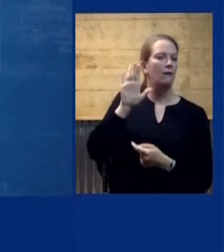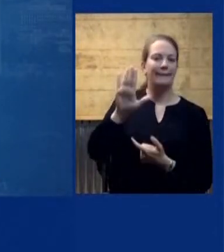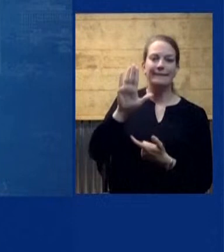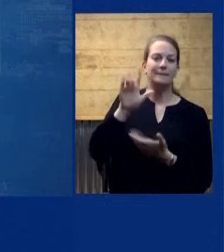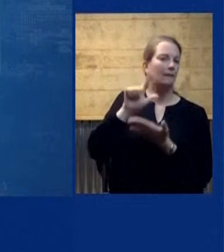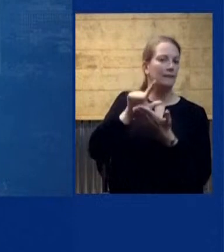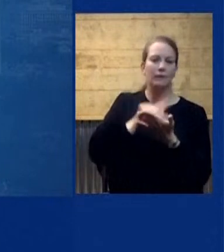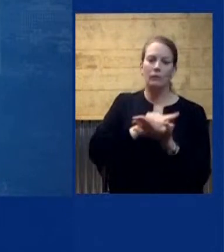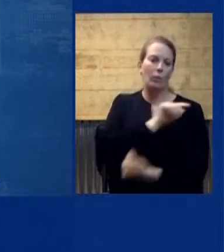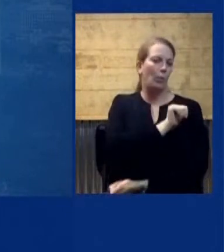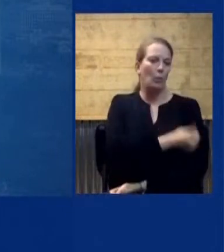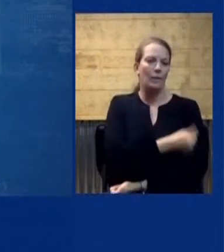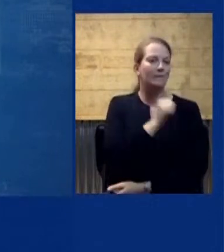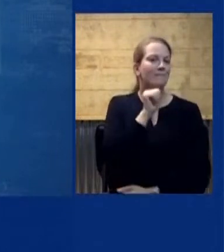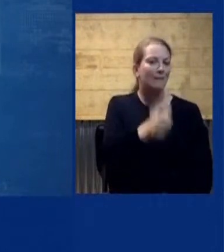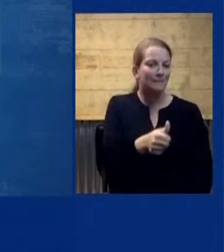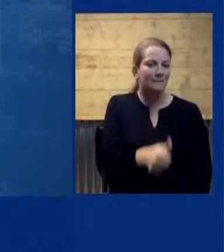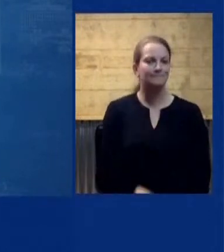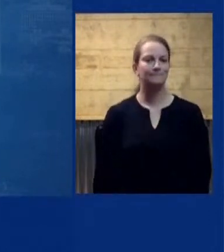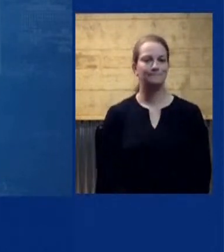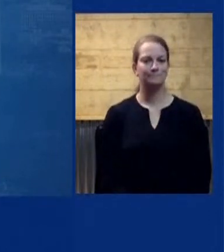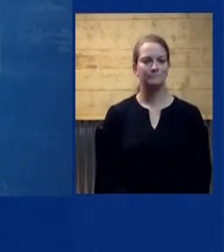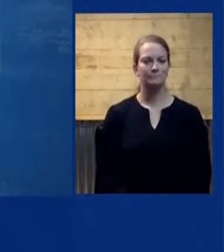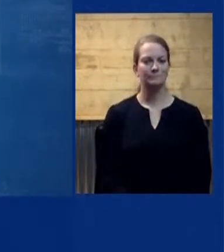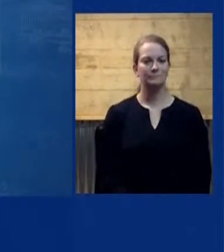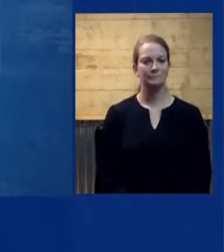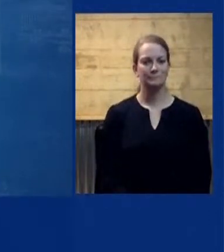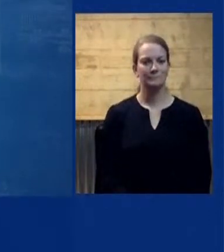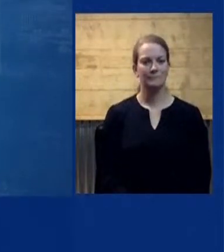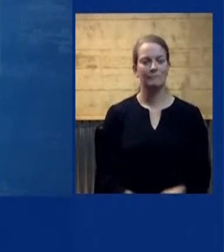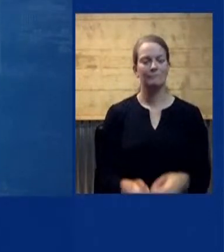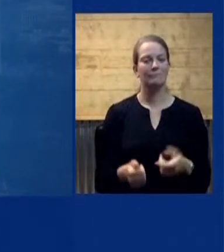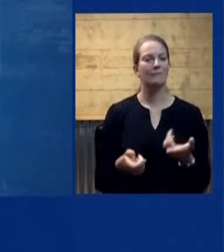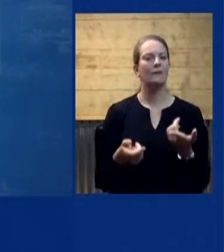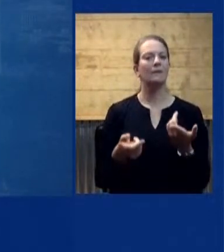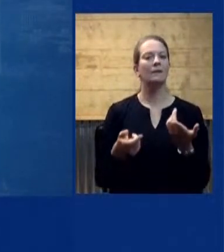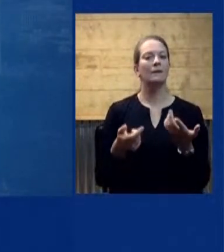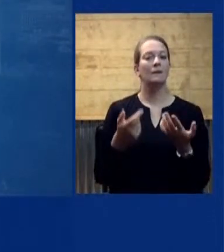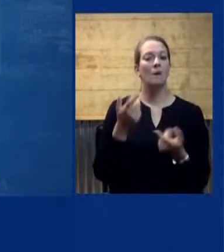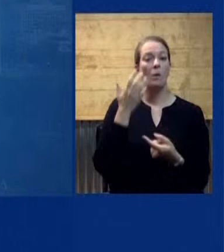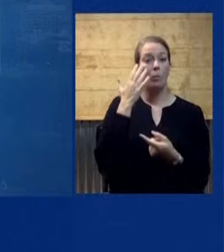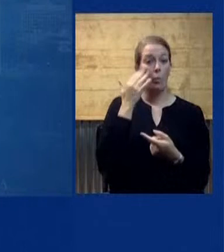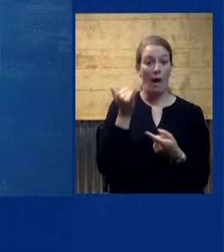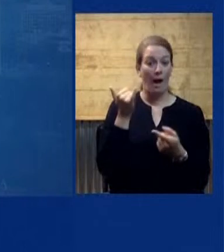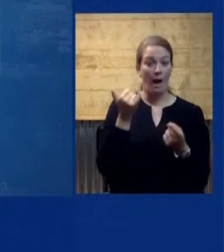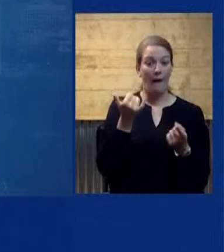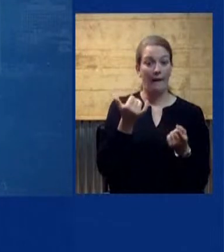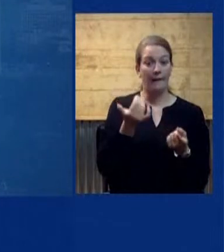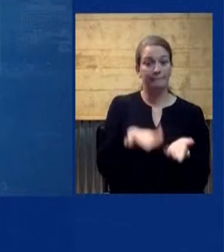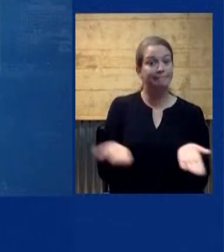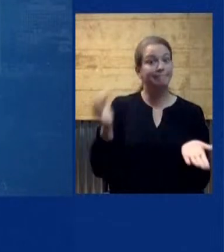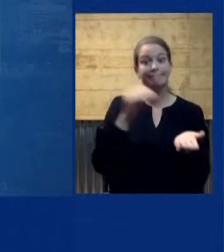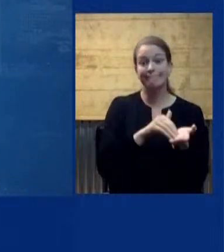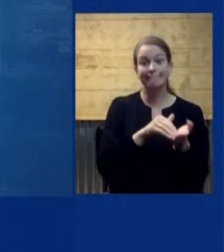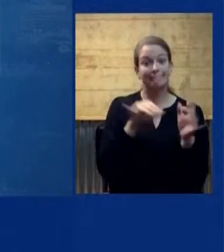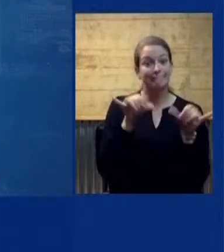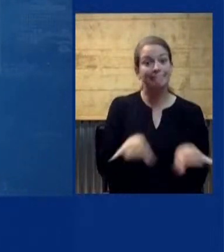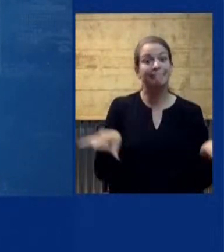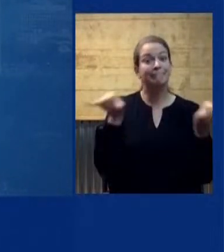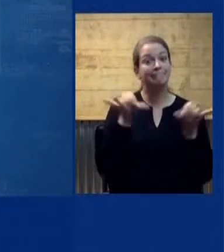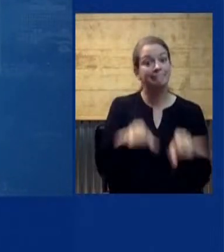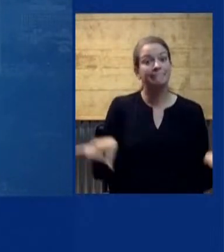in the state. And this is a redux because he poses a